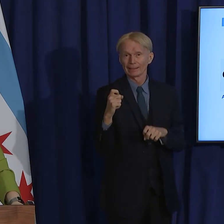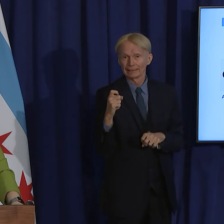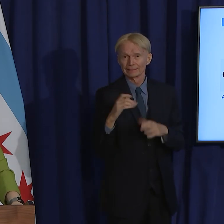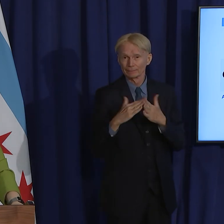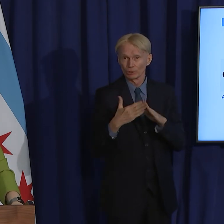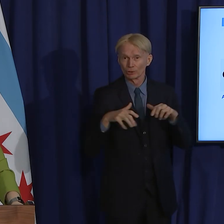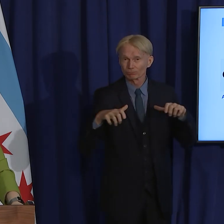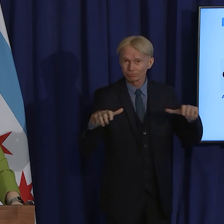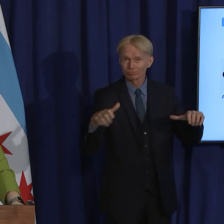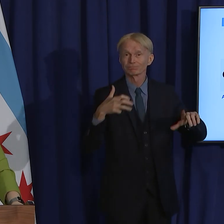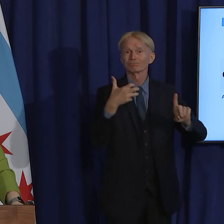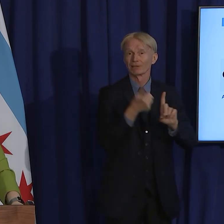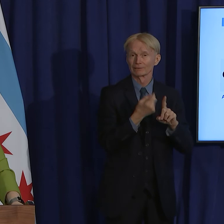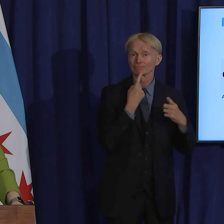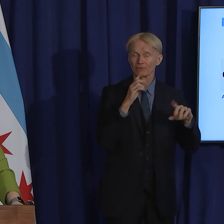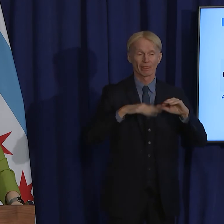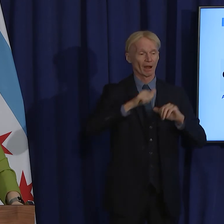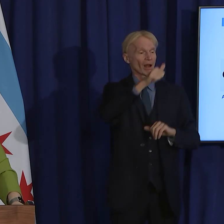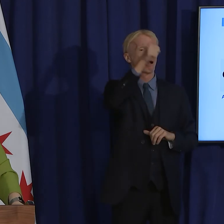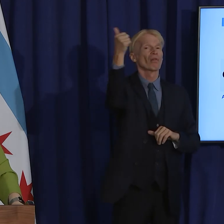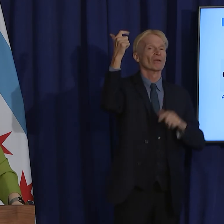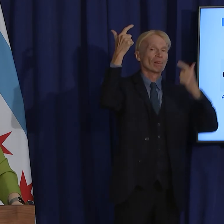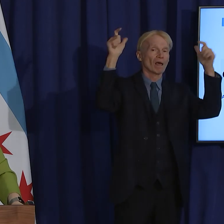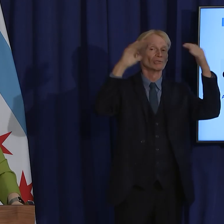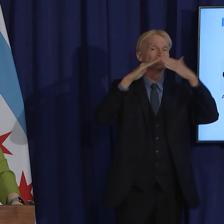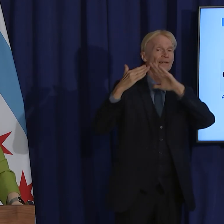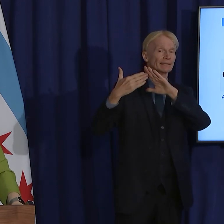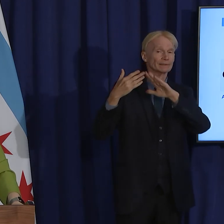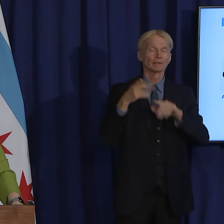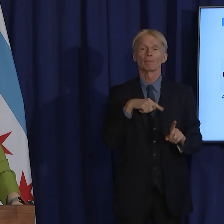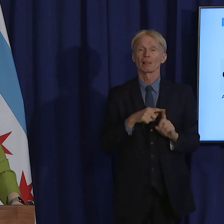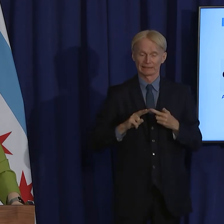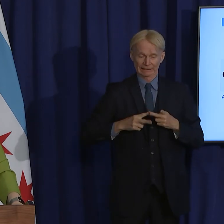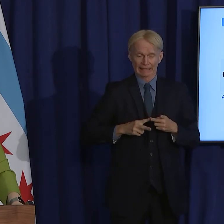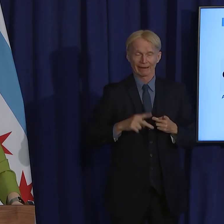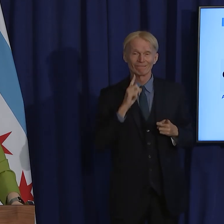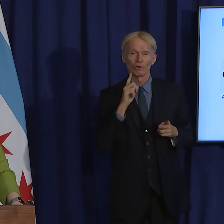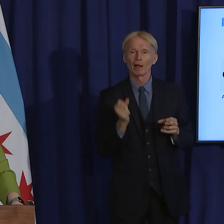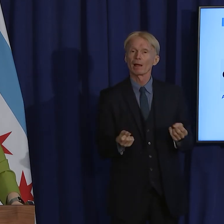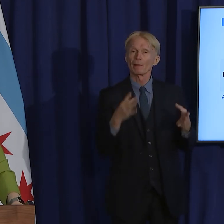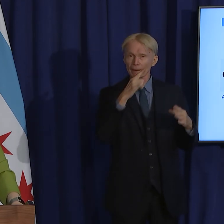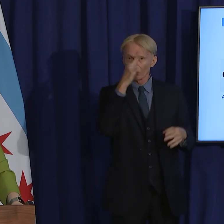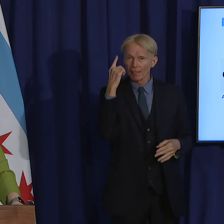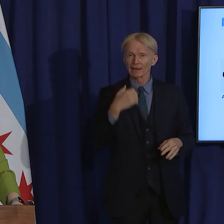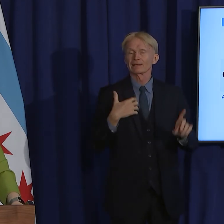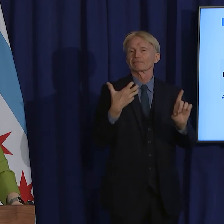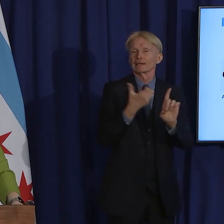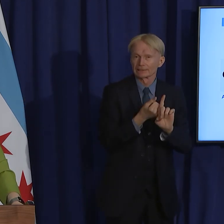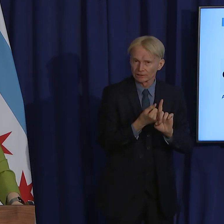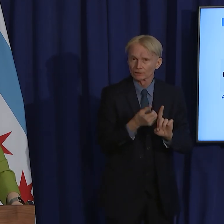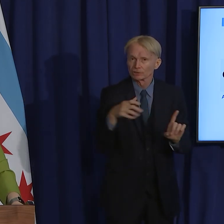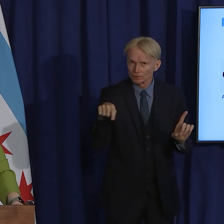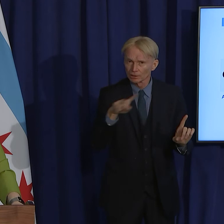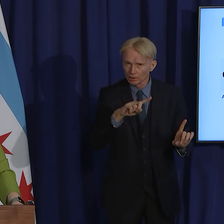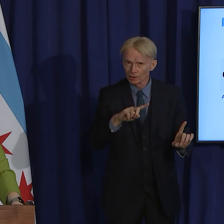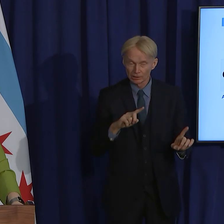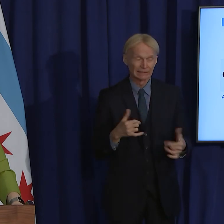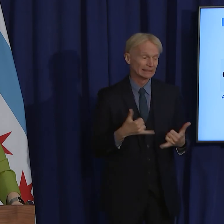to other large cities. And we were second in terms of Black coverage. So although we have a long way to go, we